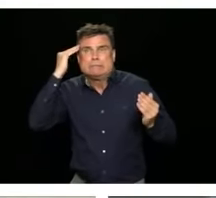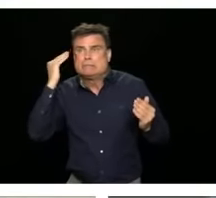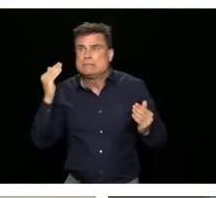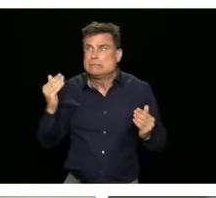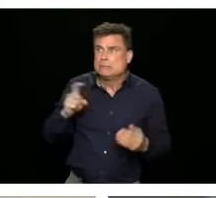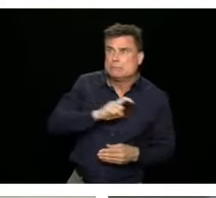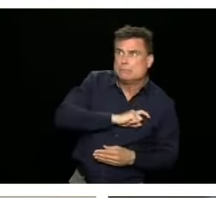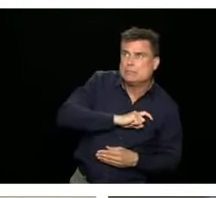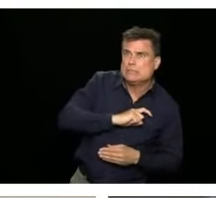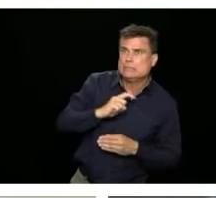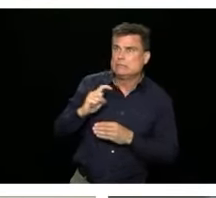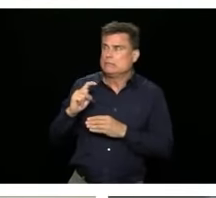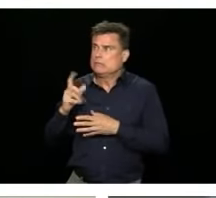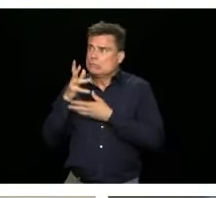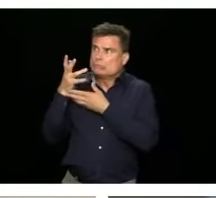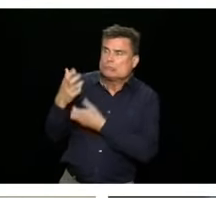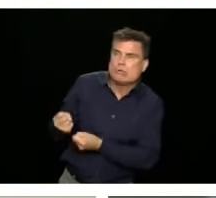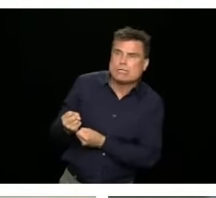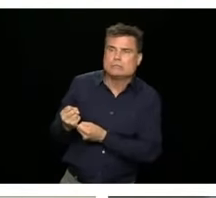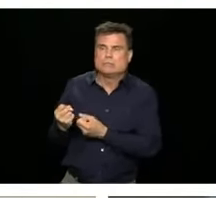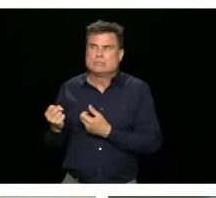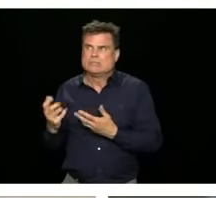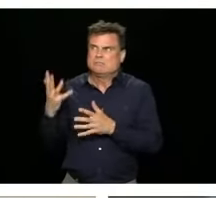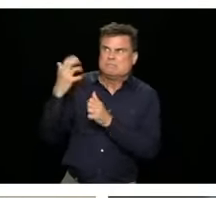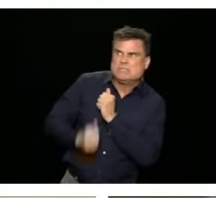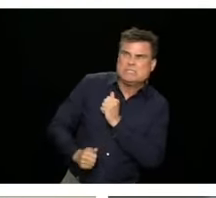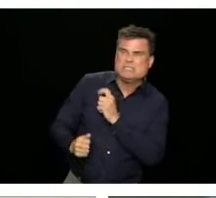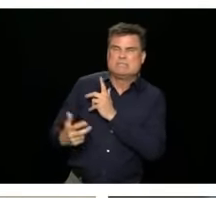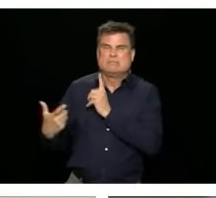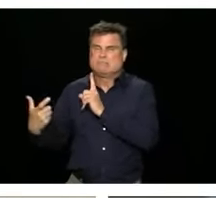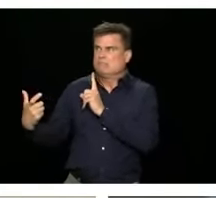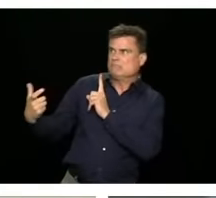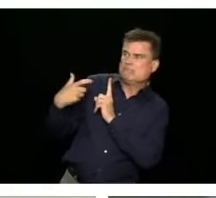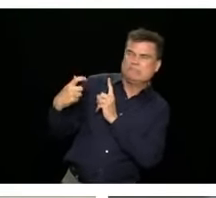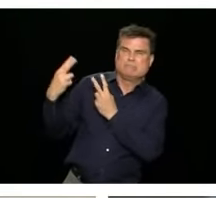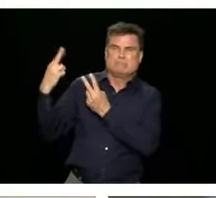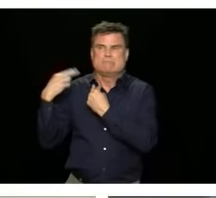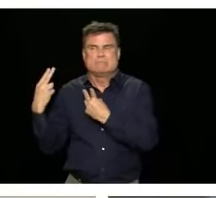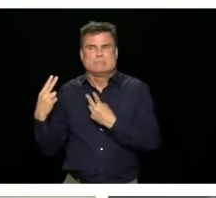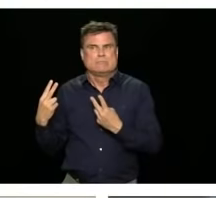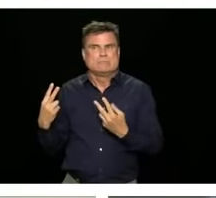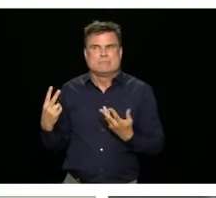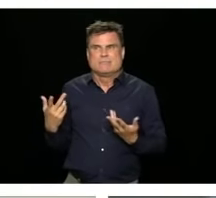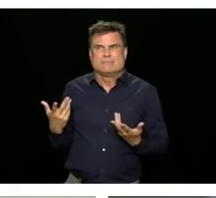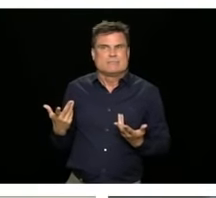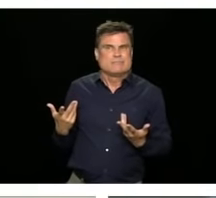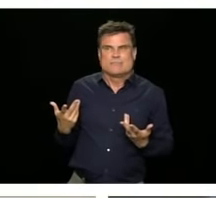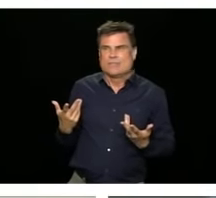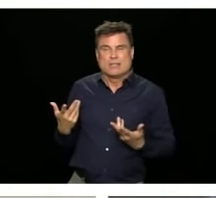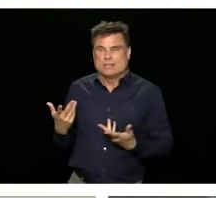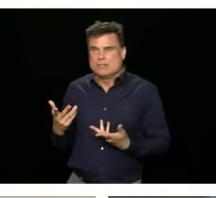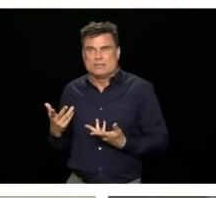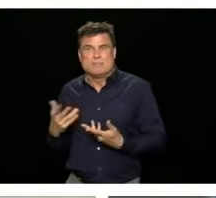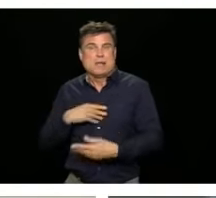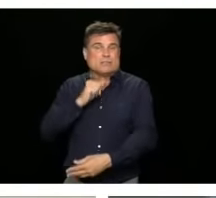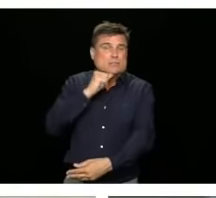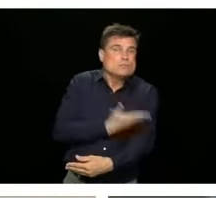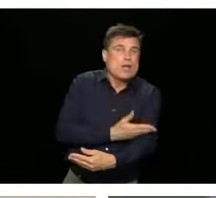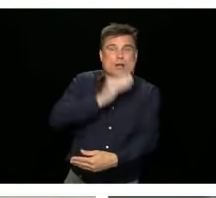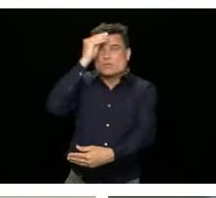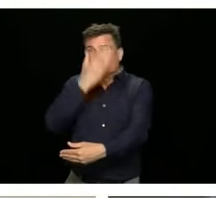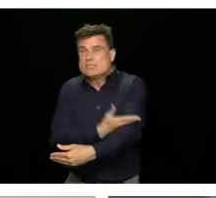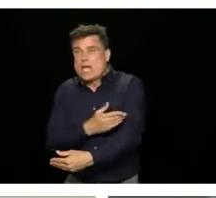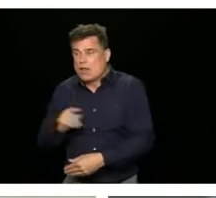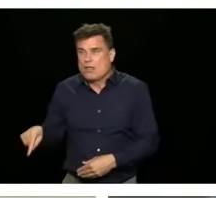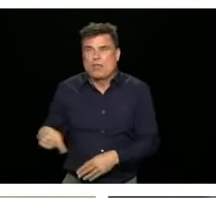of properly. It's all interconnected, right? And it really starts with providing those institutional and